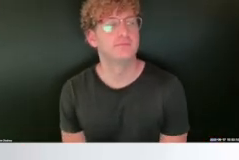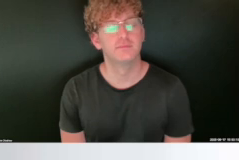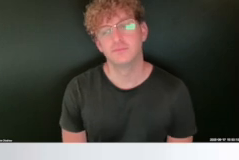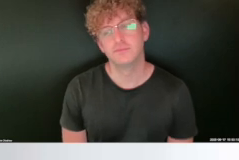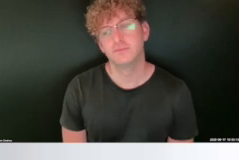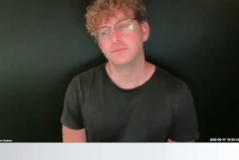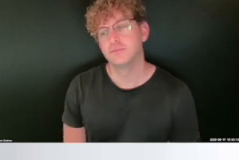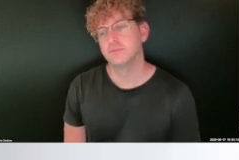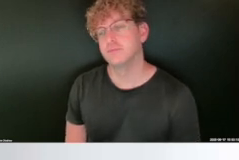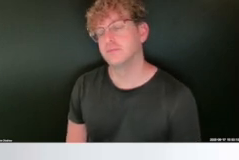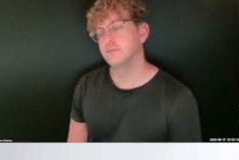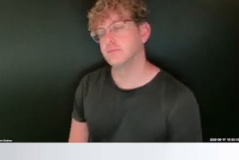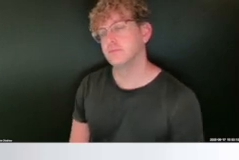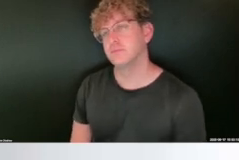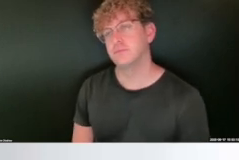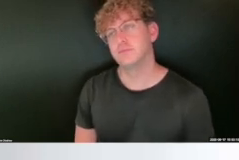All right.